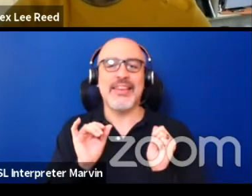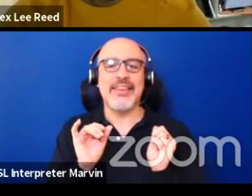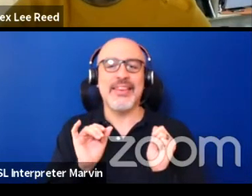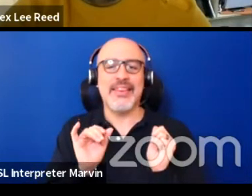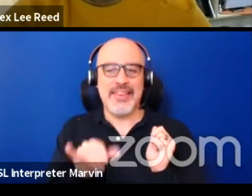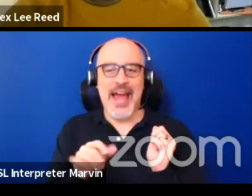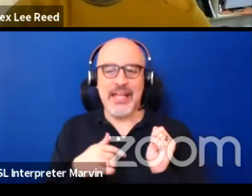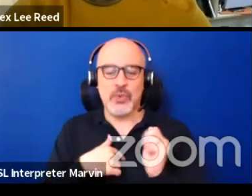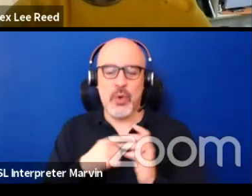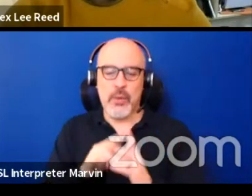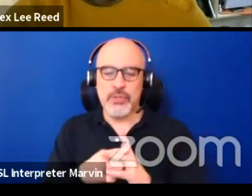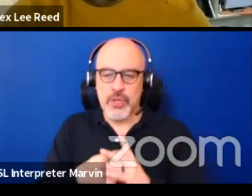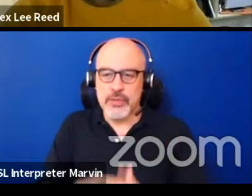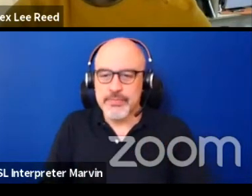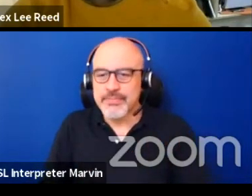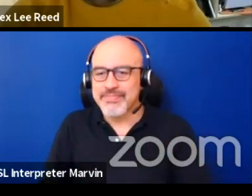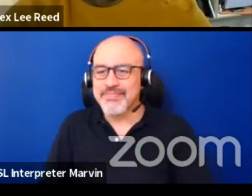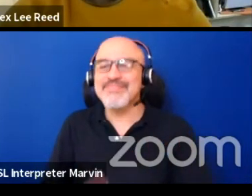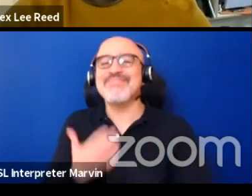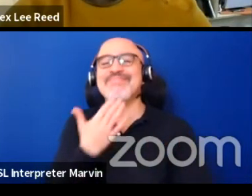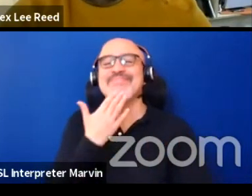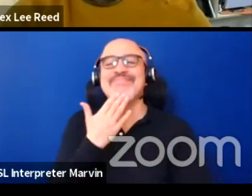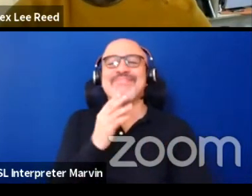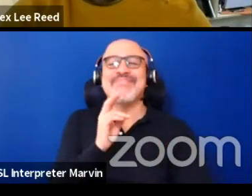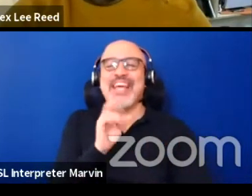that's where I would start. Thank you, Val.